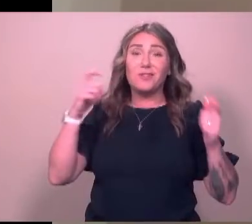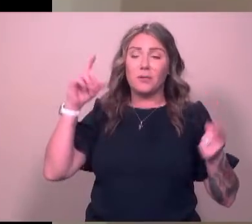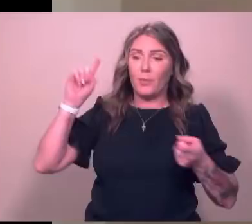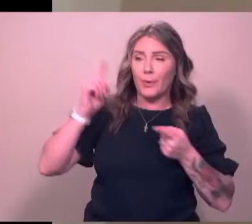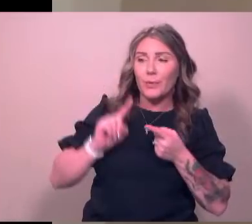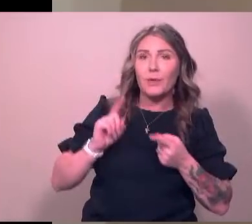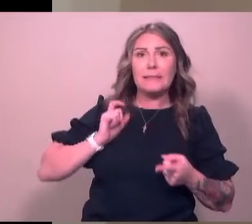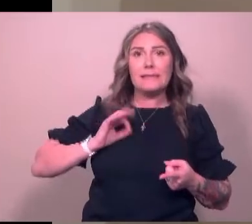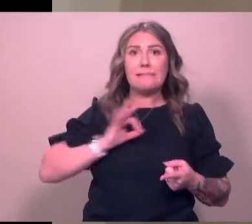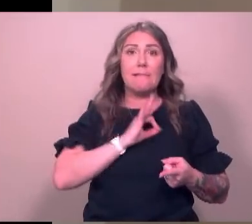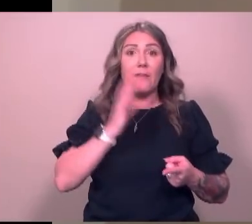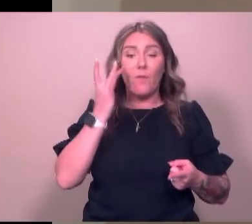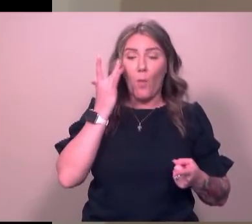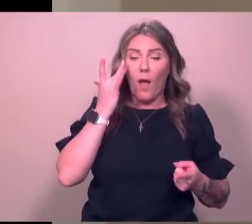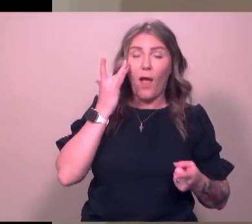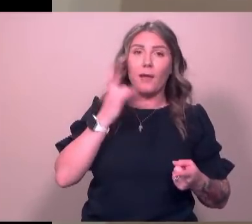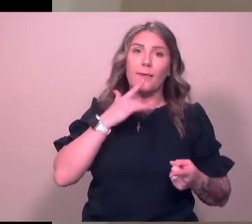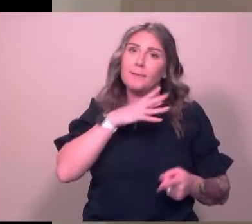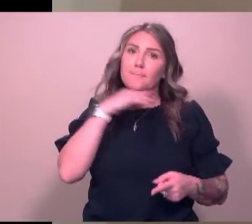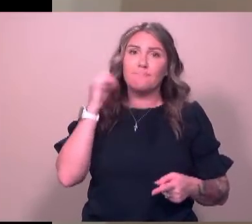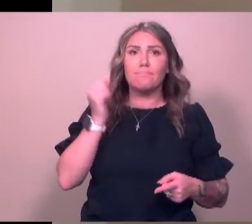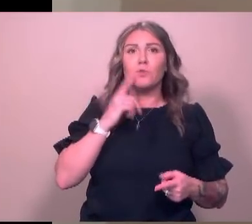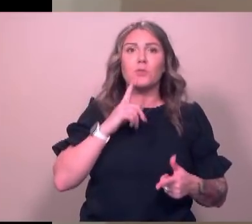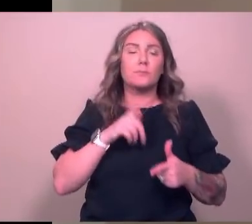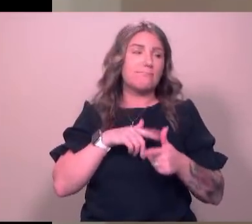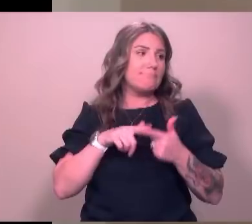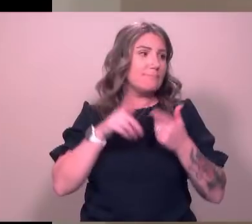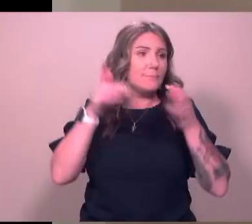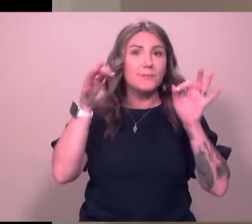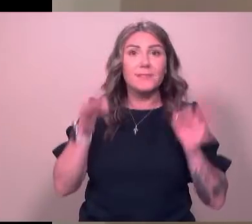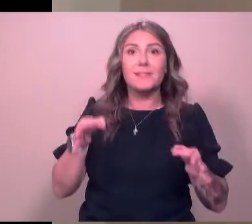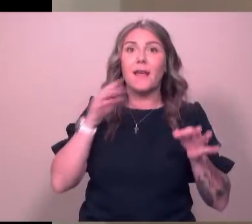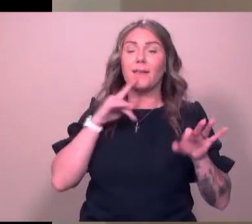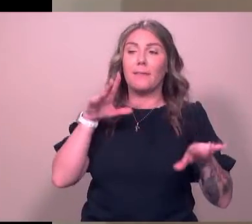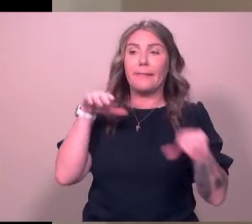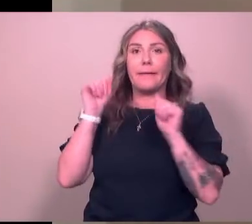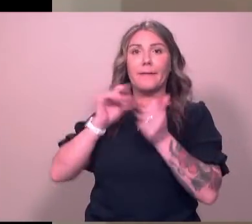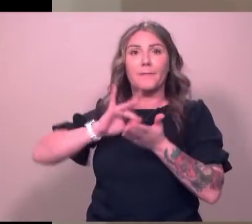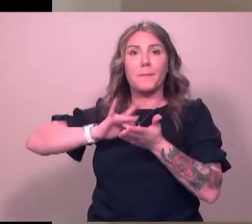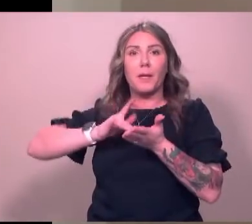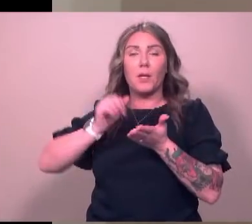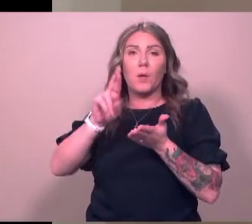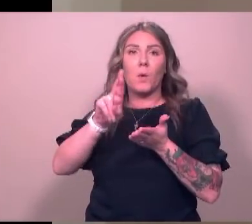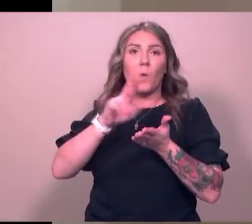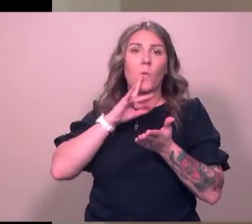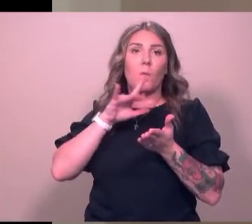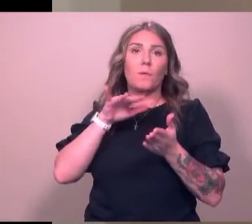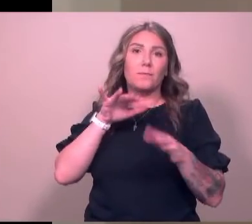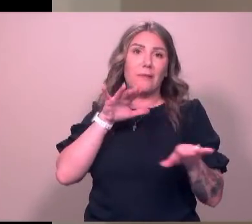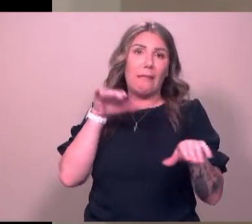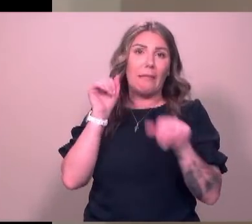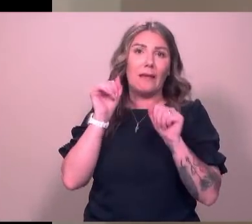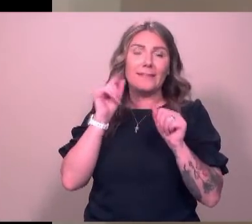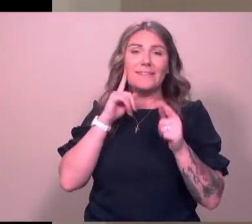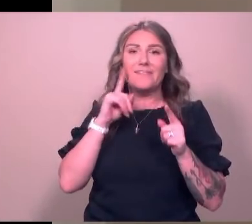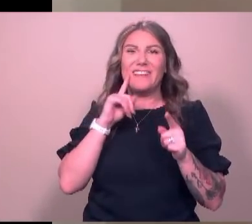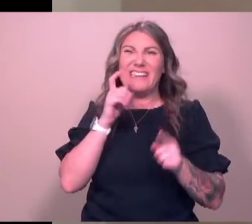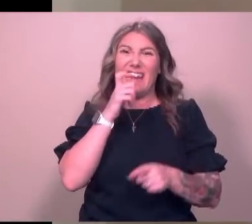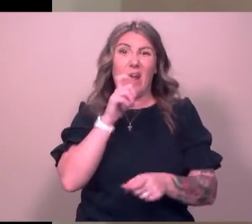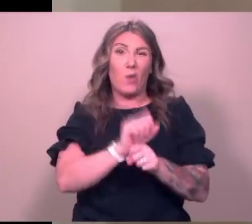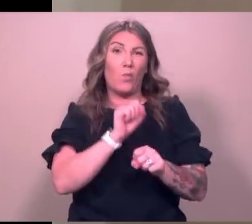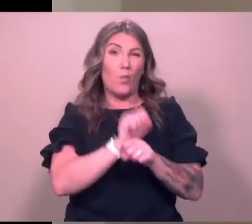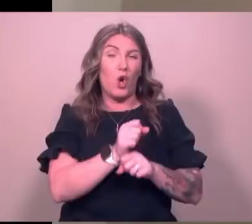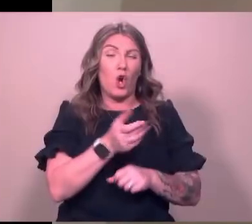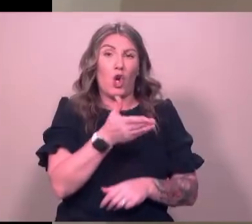staff because they have been burnt out and decided to either leave medicine or leave the bedside. And then we do